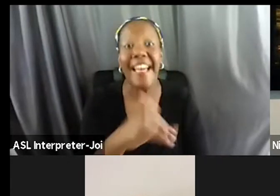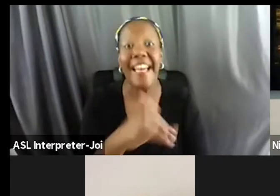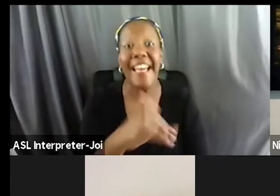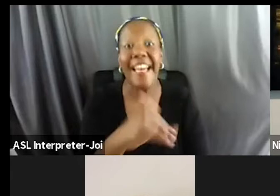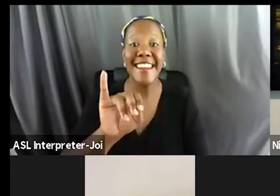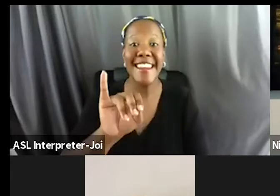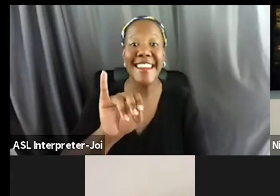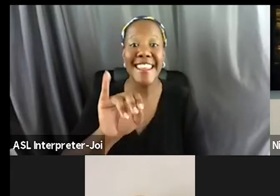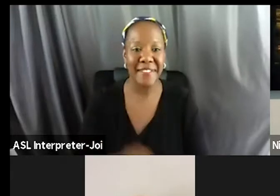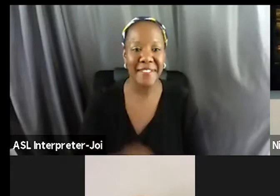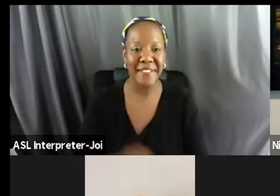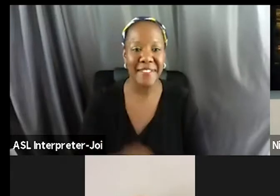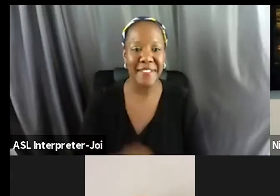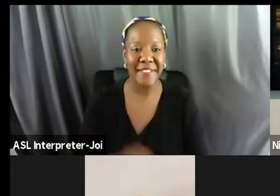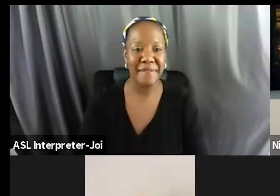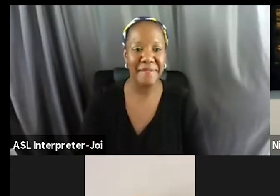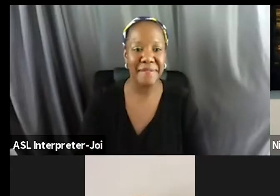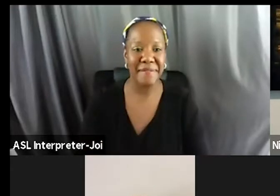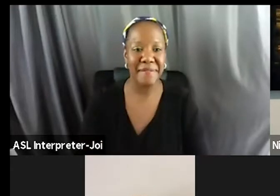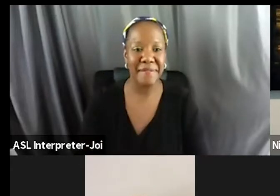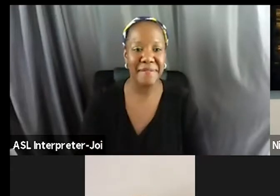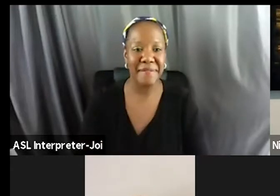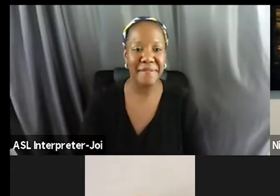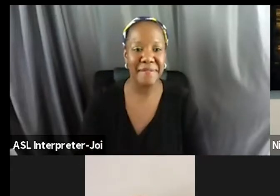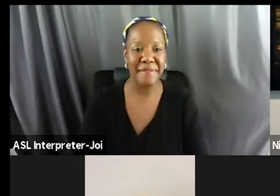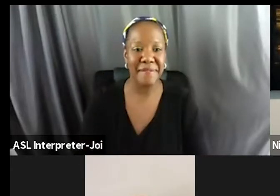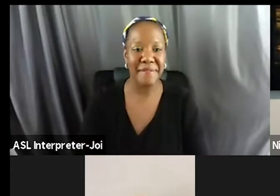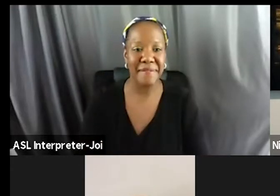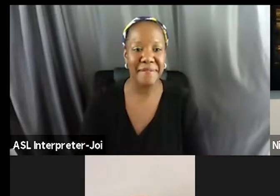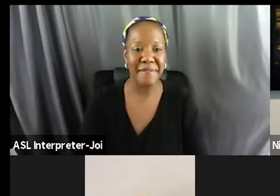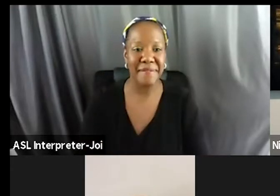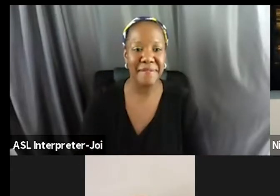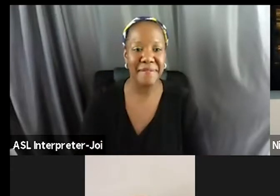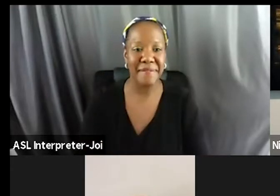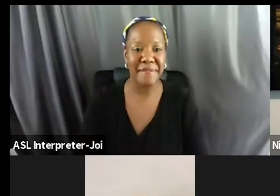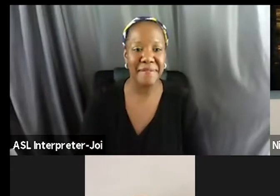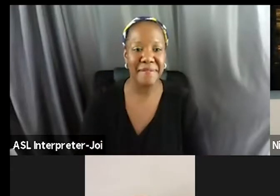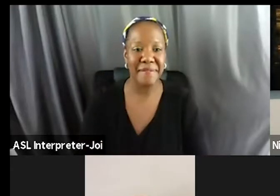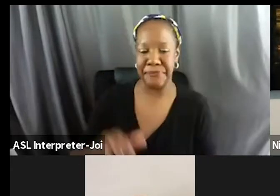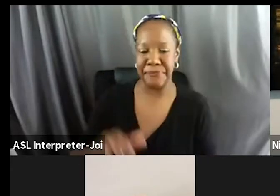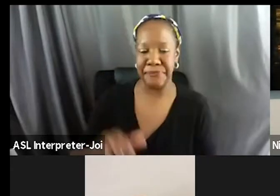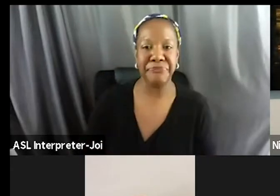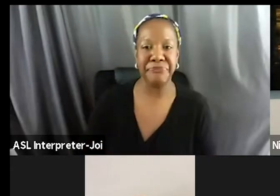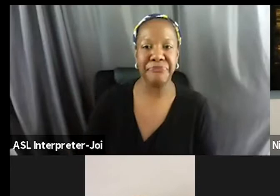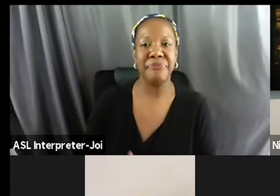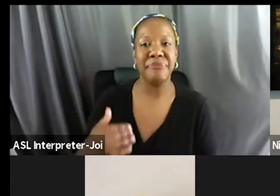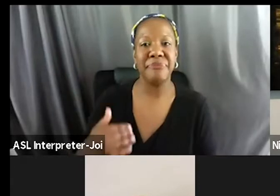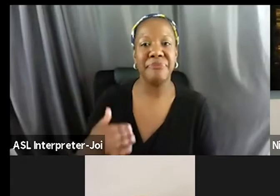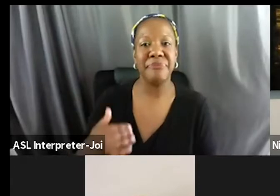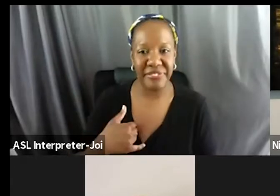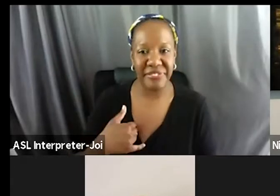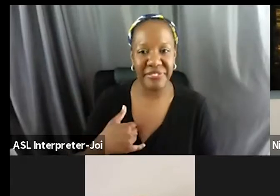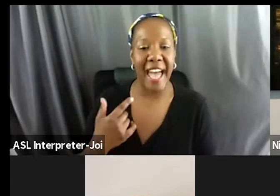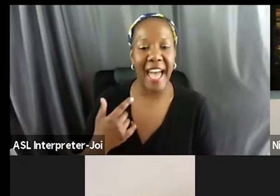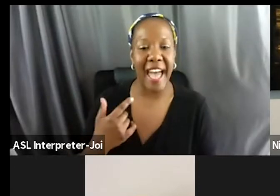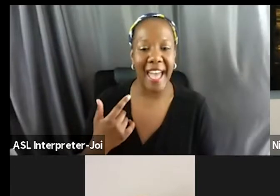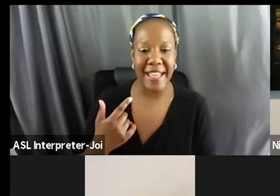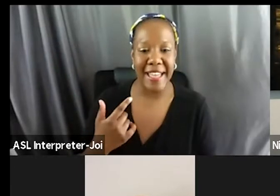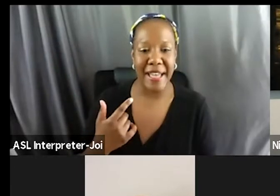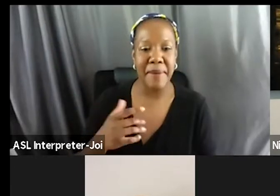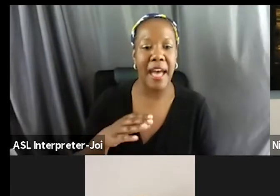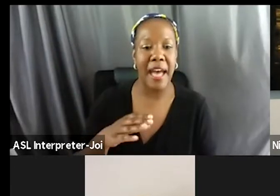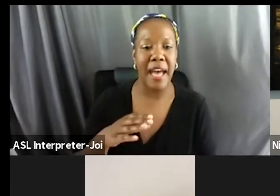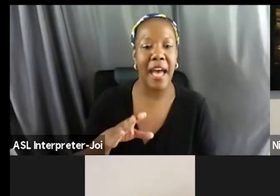Naya Santiago. I am a stage 2 BRCA2 breast cancer